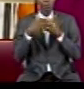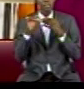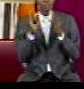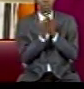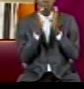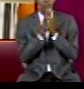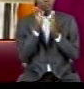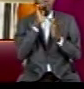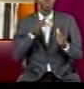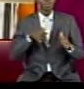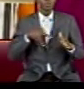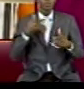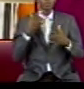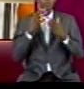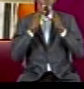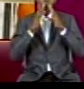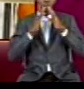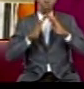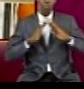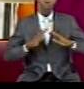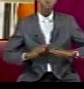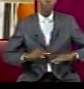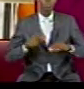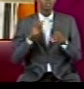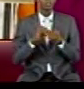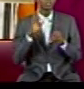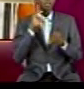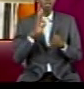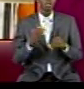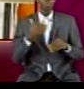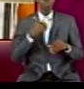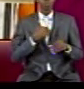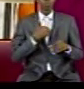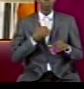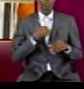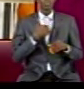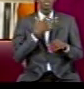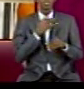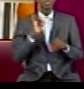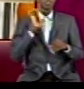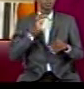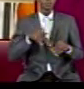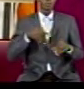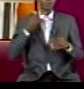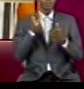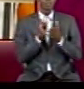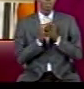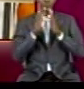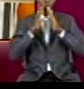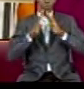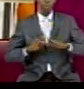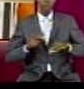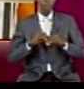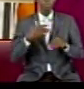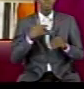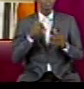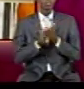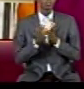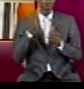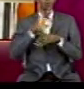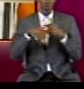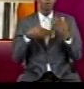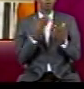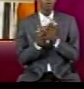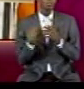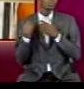chest. I was having this chest pain. I could not breathe. But I had to feel that relief in my chest, and that was all. Since then, I've